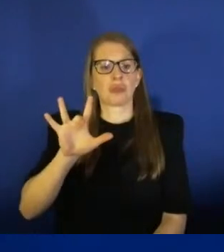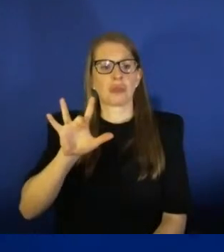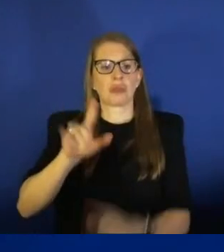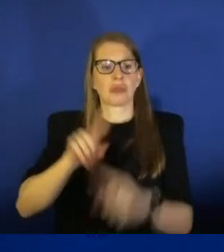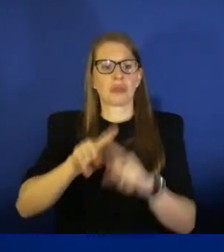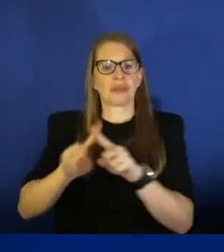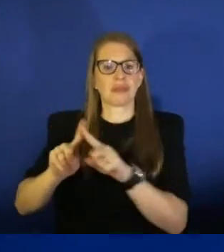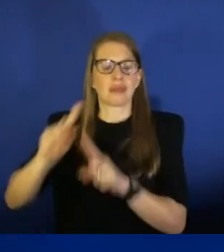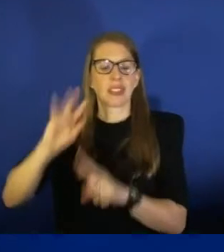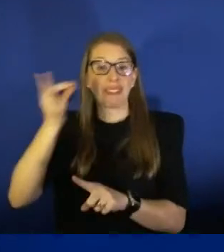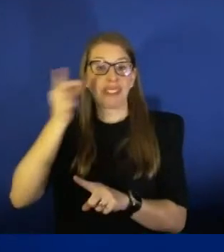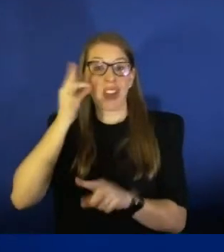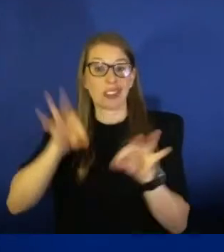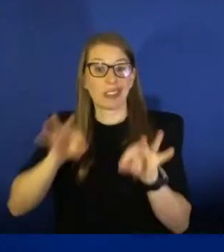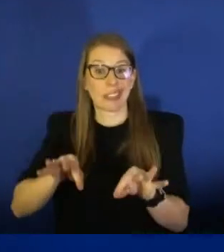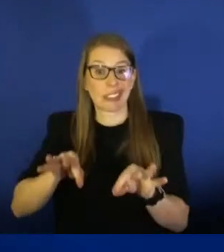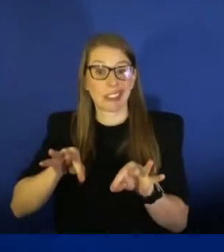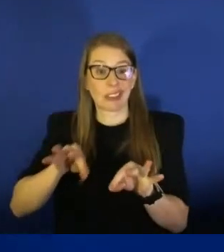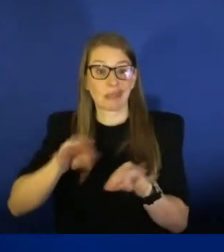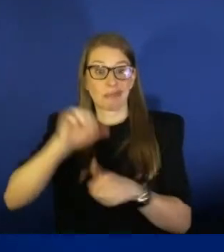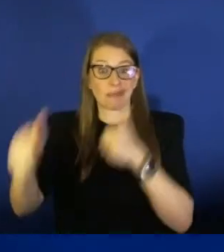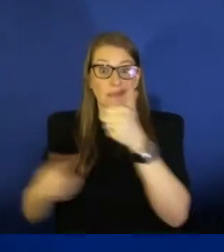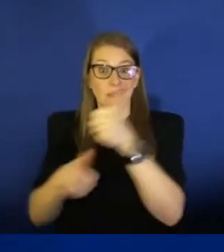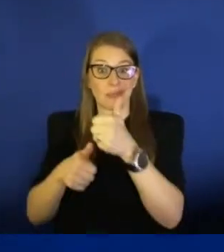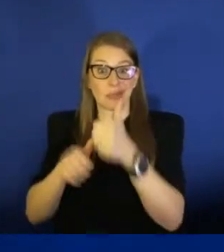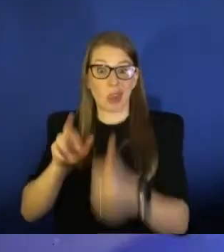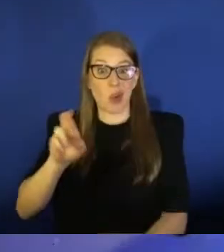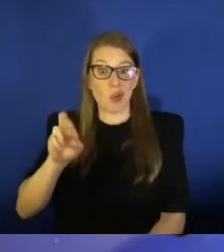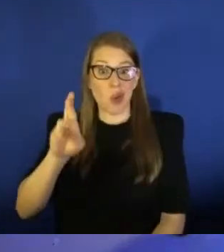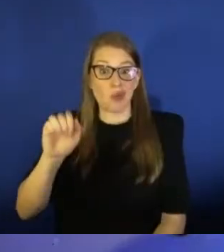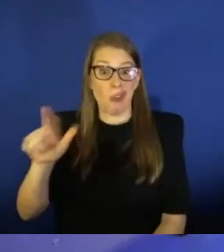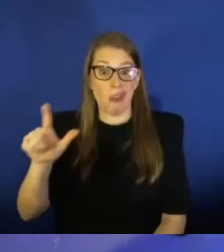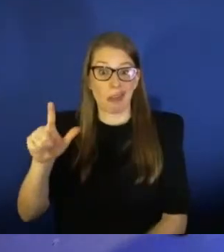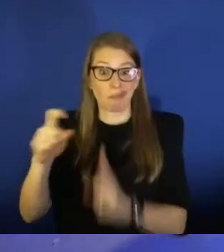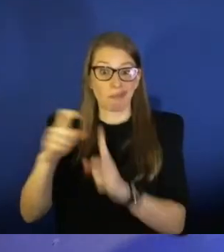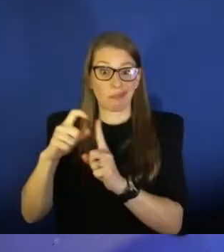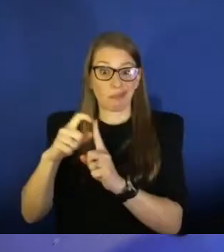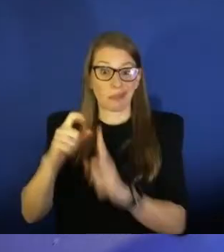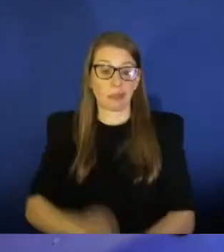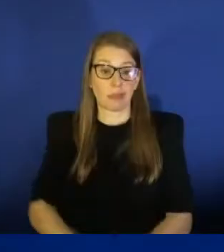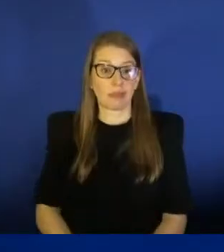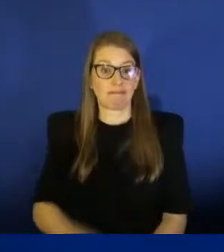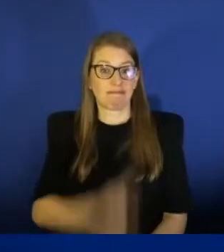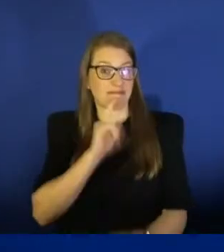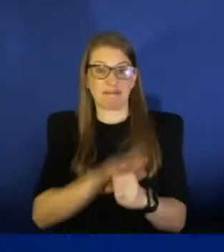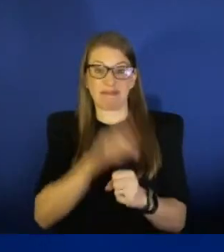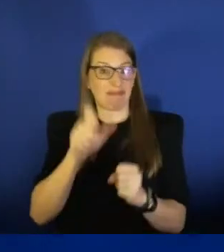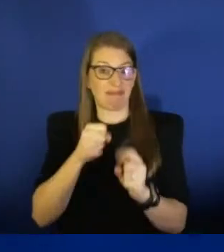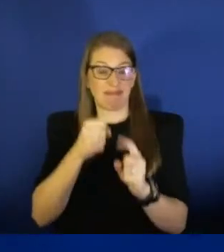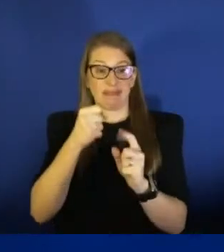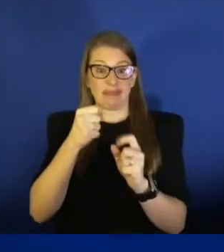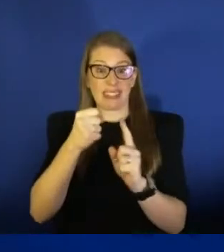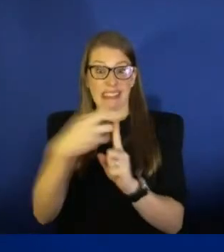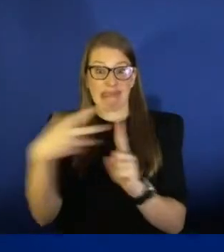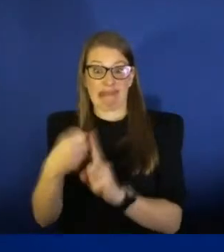rural. I won't make you give those, I promise. But most of it are based on population and distances